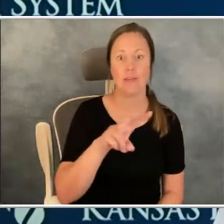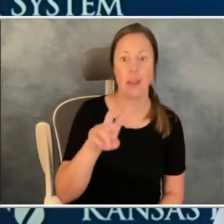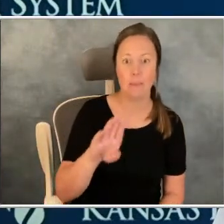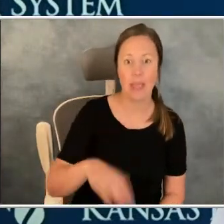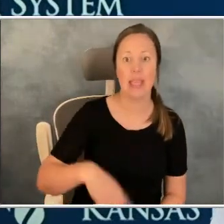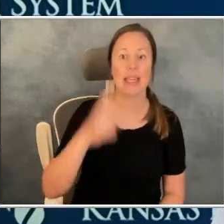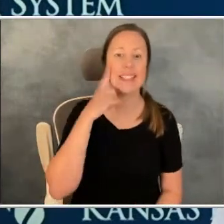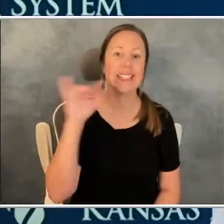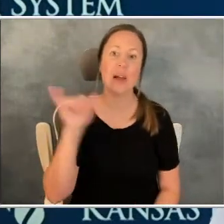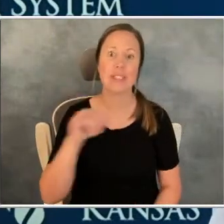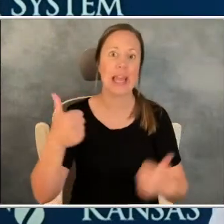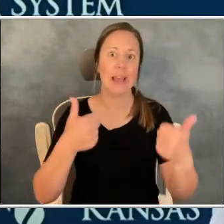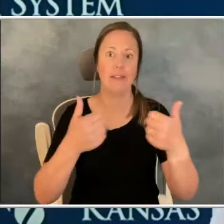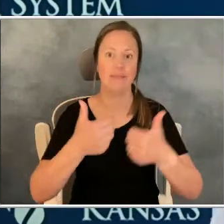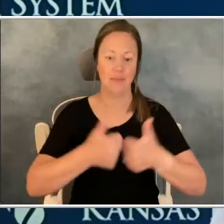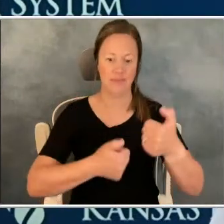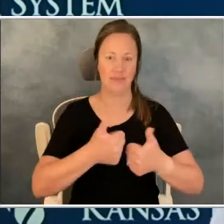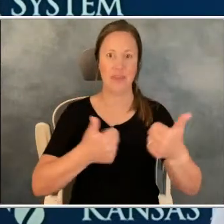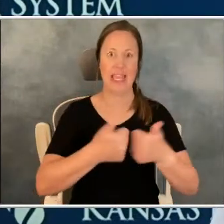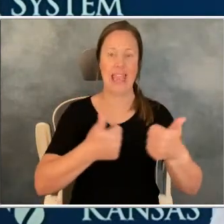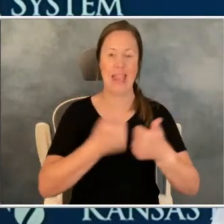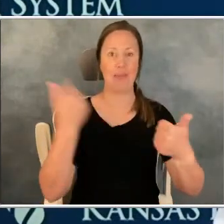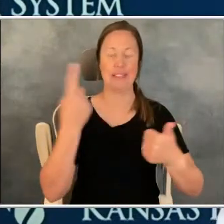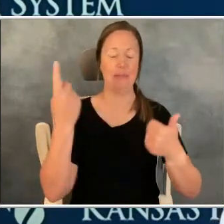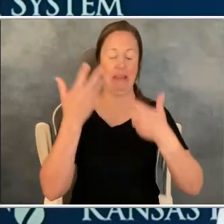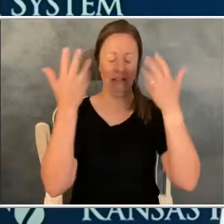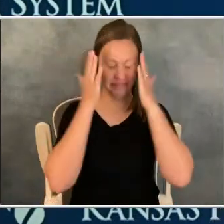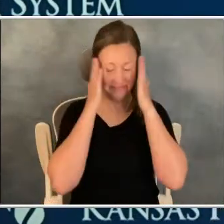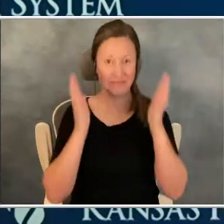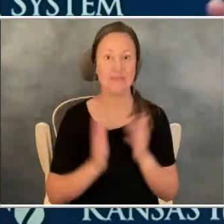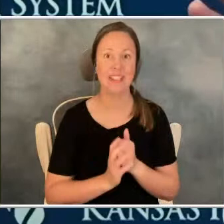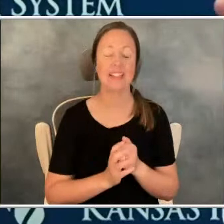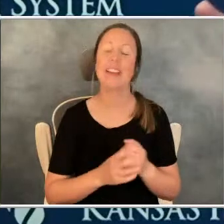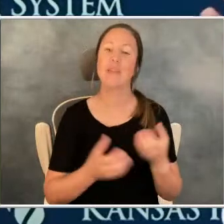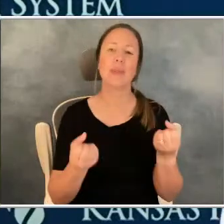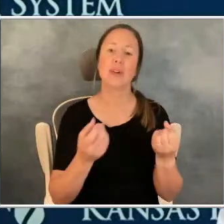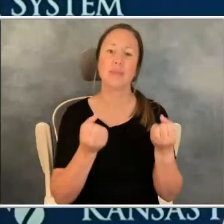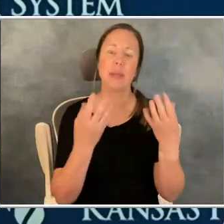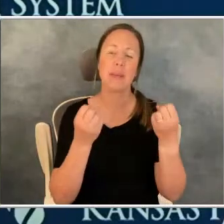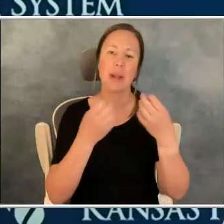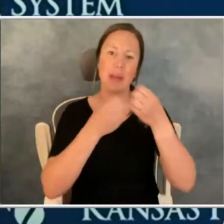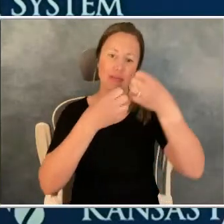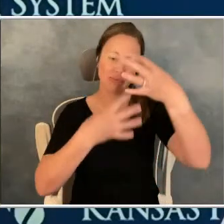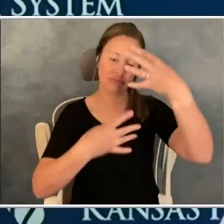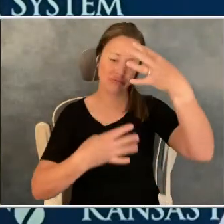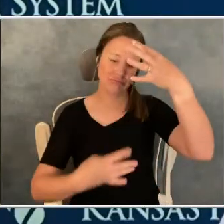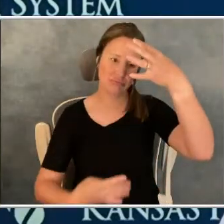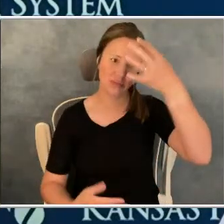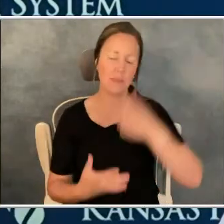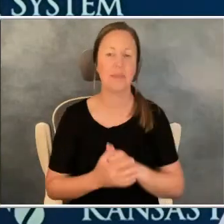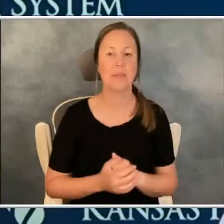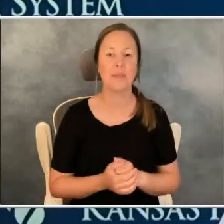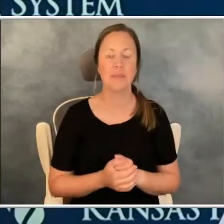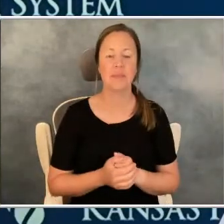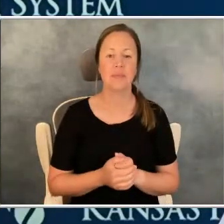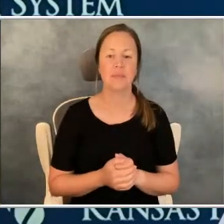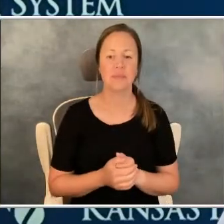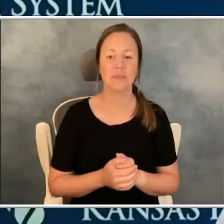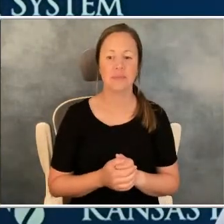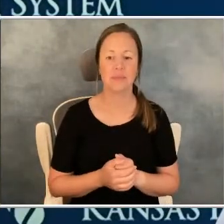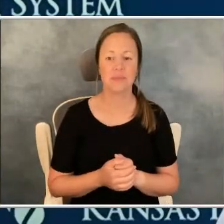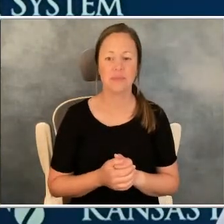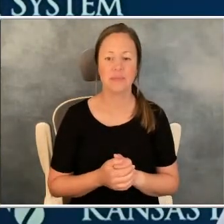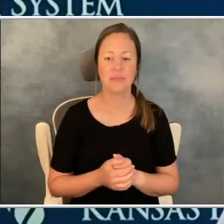game or a starfighter on Star Wars. It's the XBB Star Wars fighter, but in